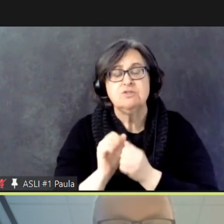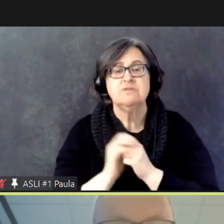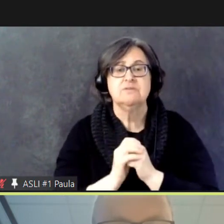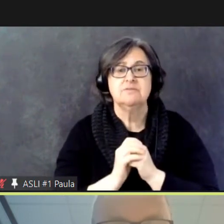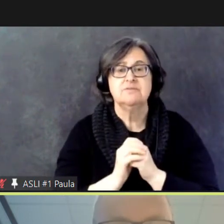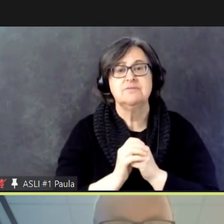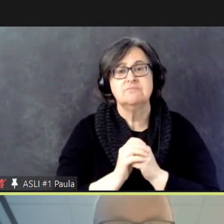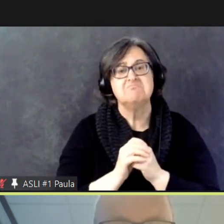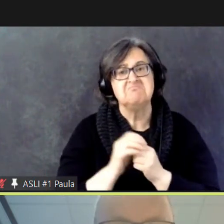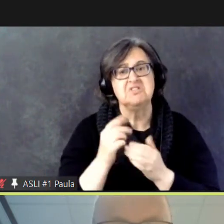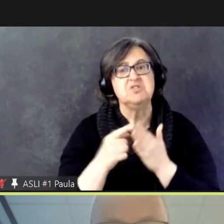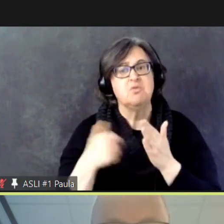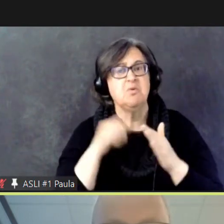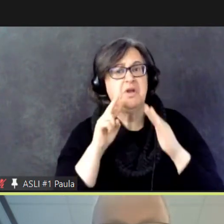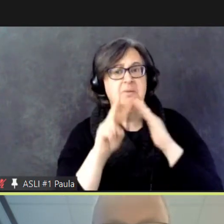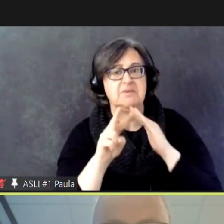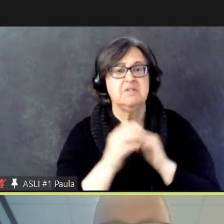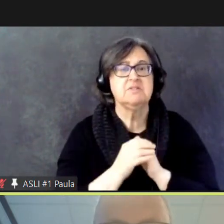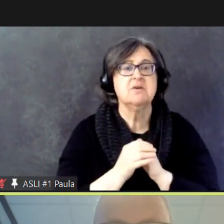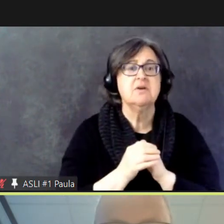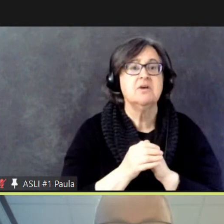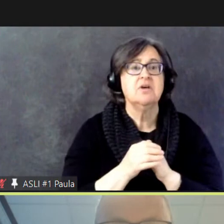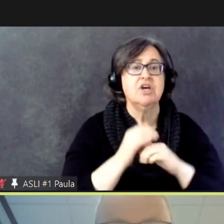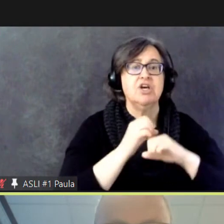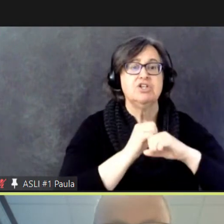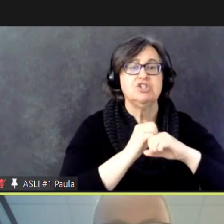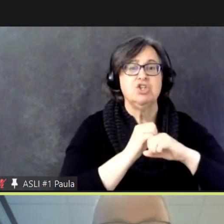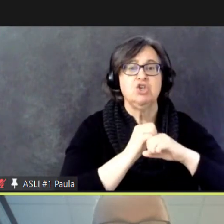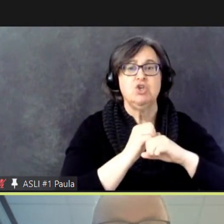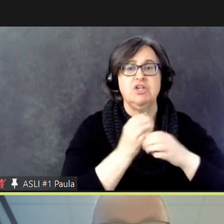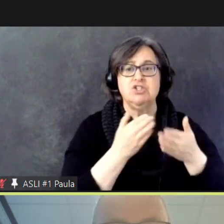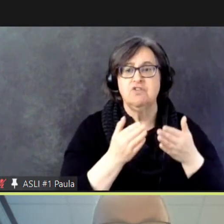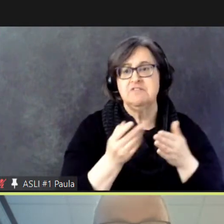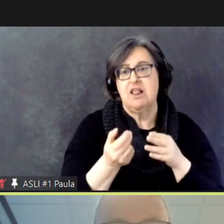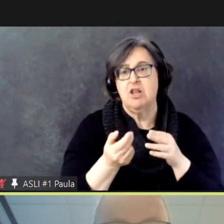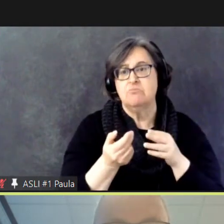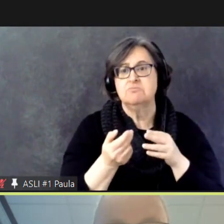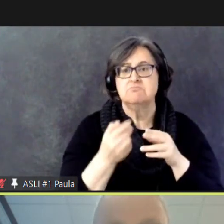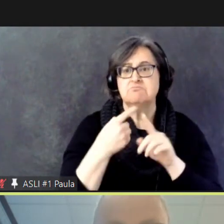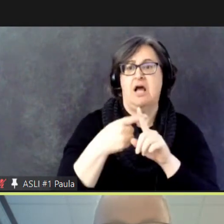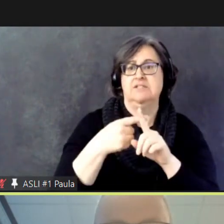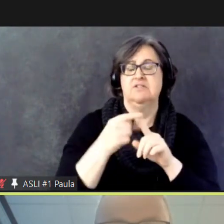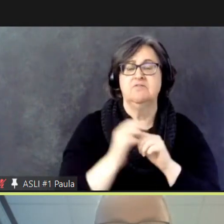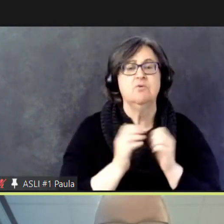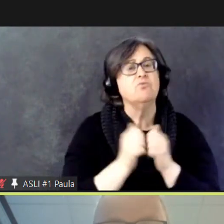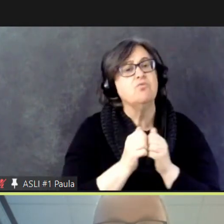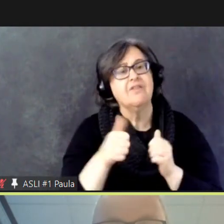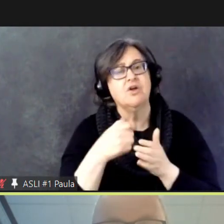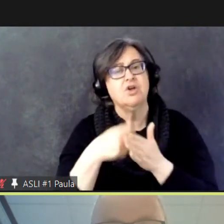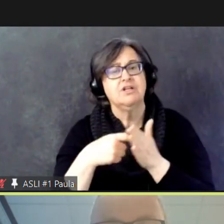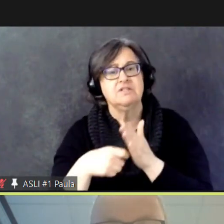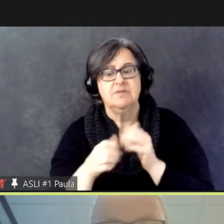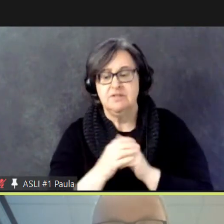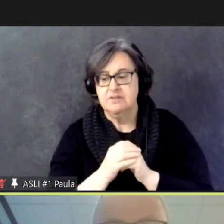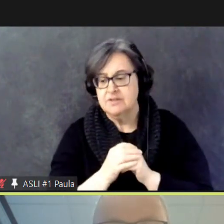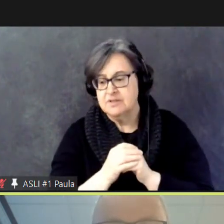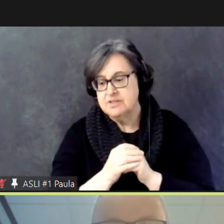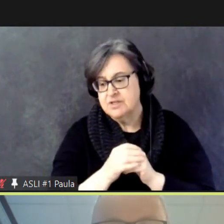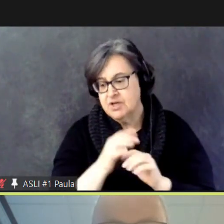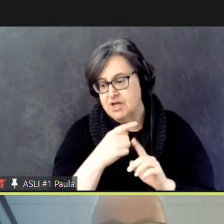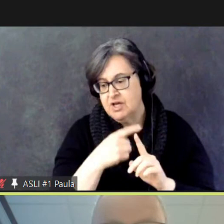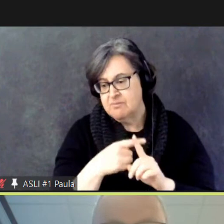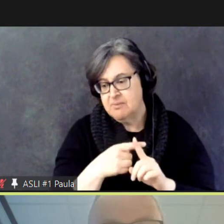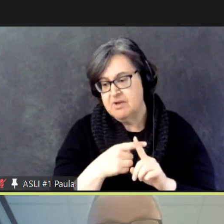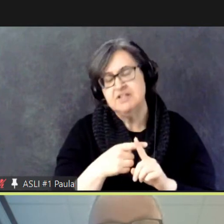is coming in as expected, and then security services coming in slightly positive, with other expenses rounding it out, coming in positive